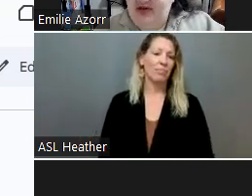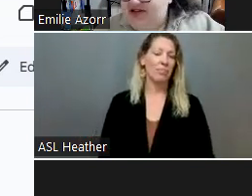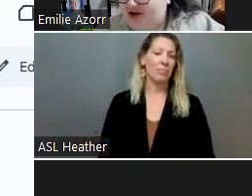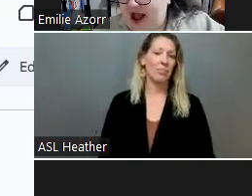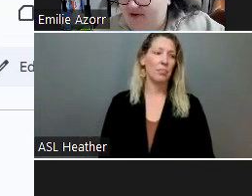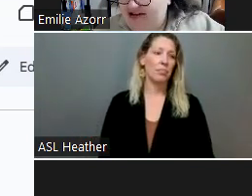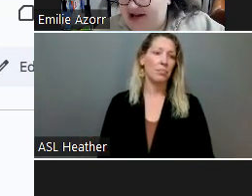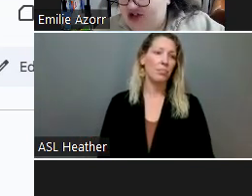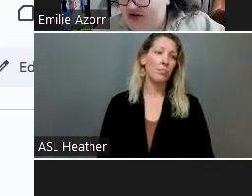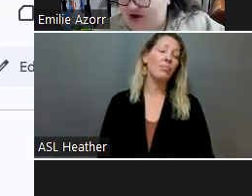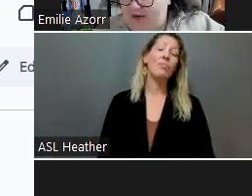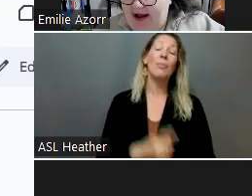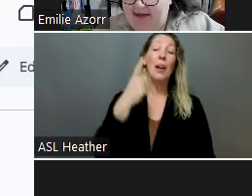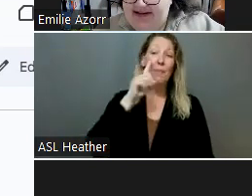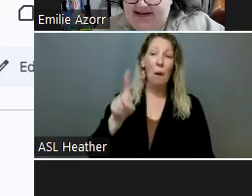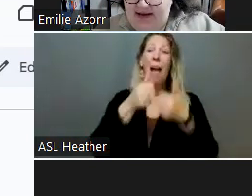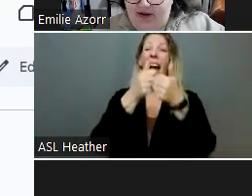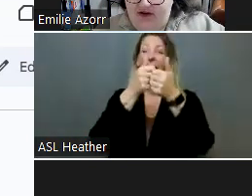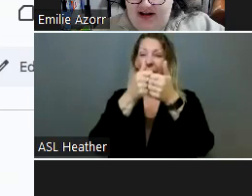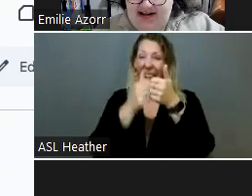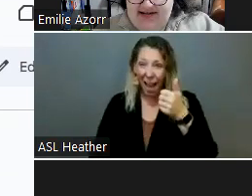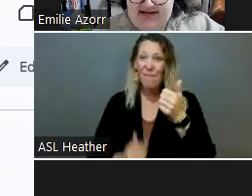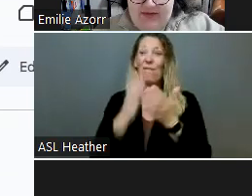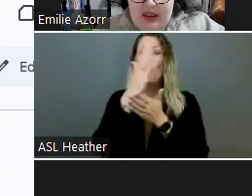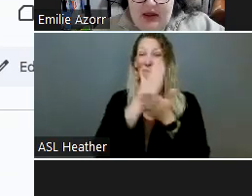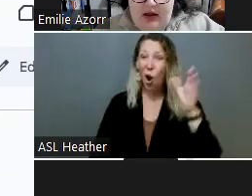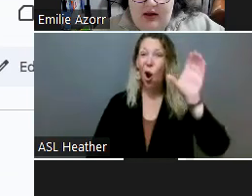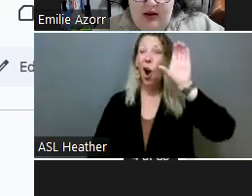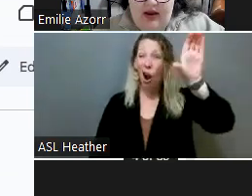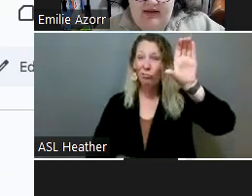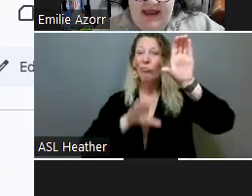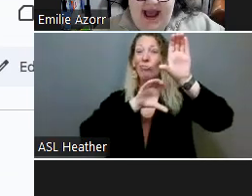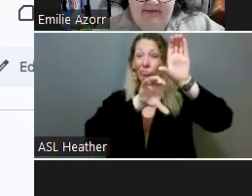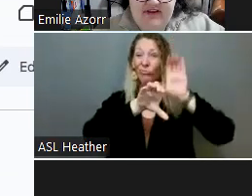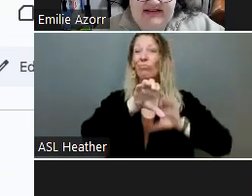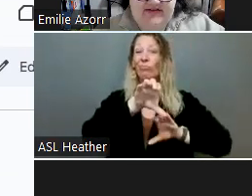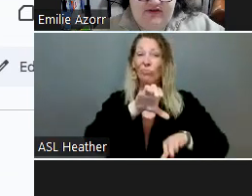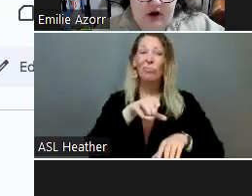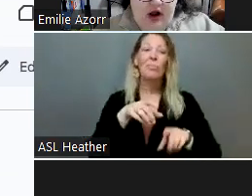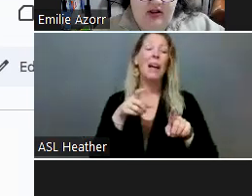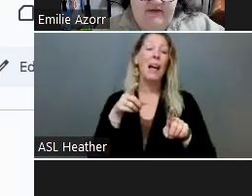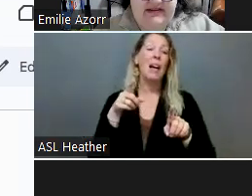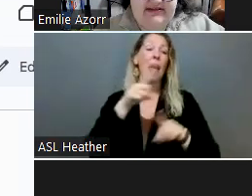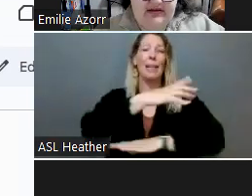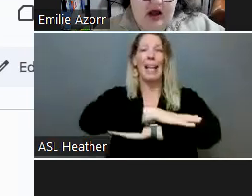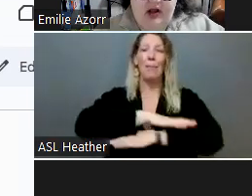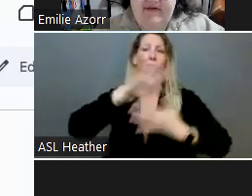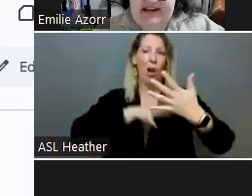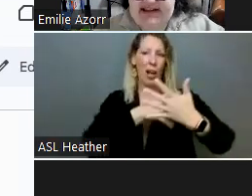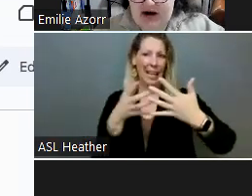And they do this for every section. If we go back up to the table of contents, they have this for all of